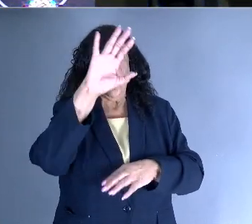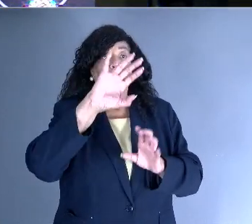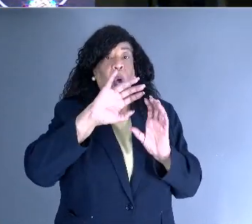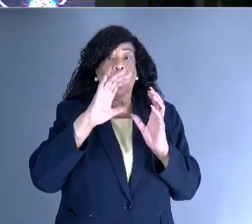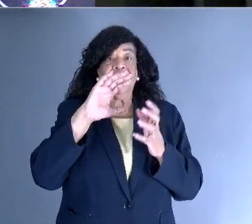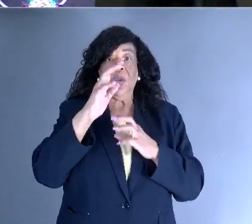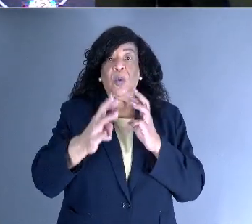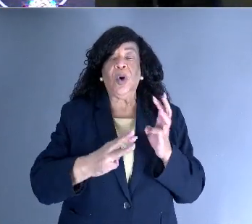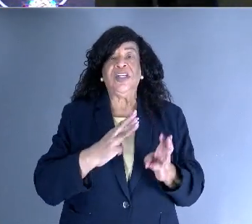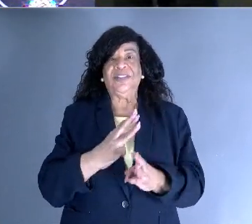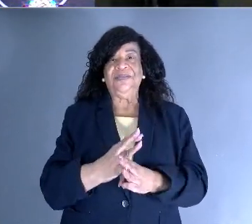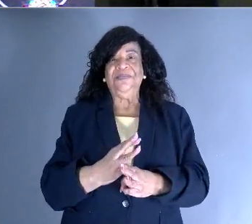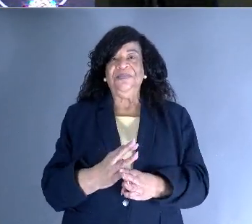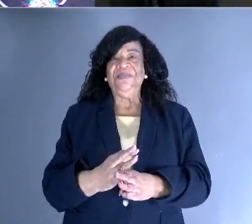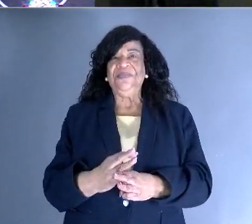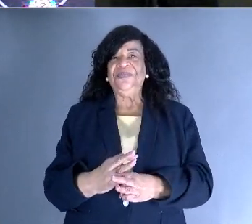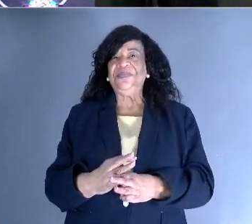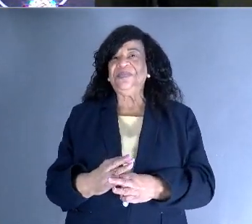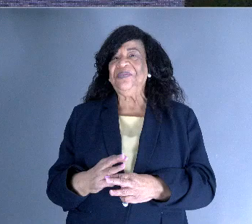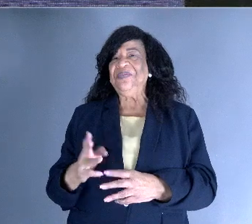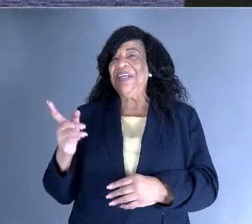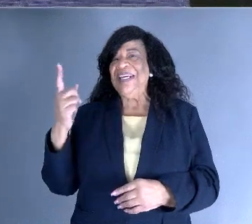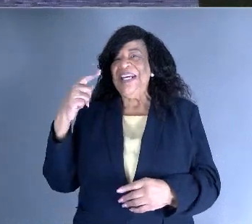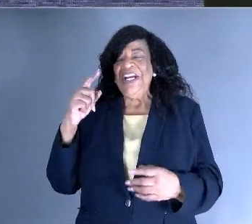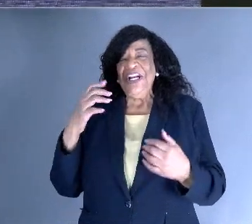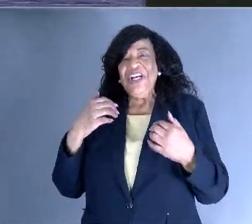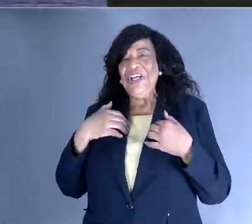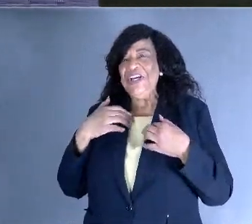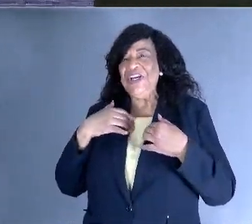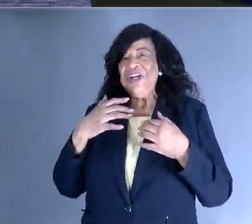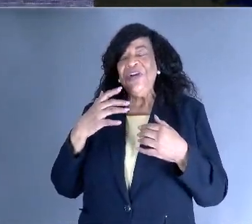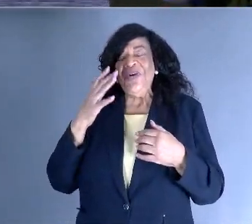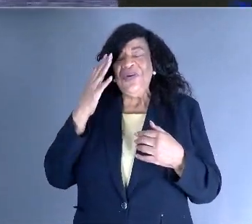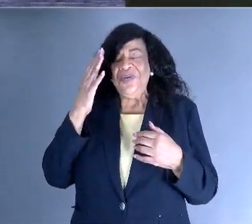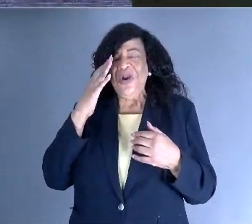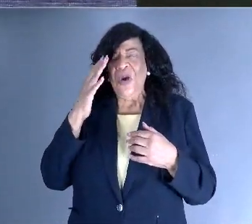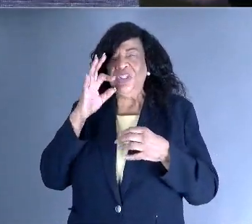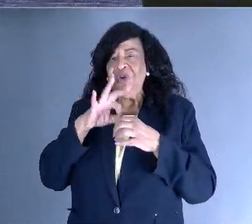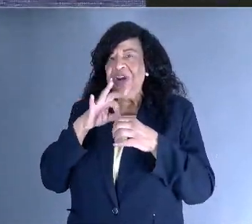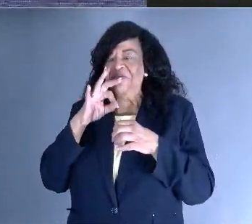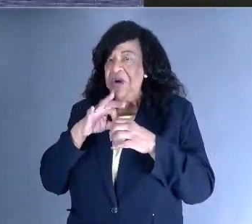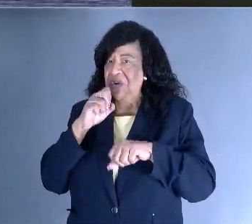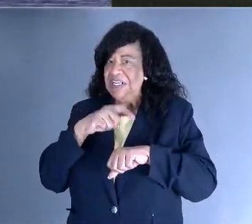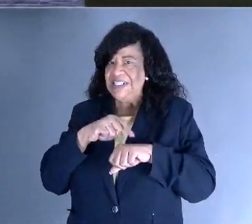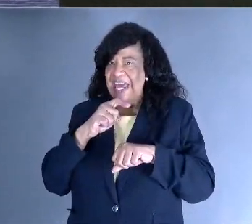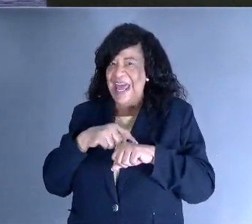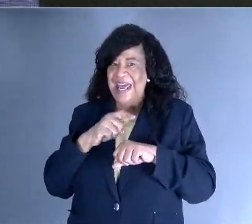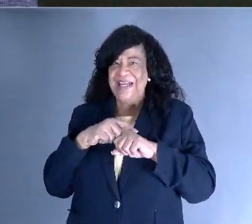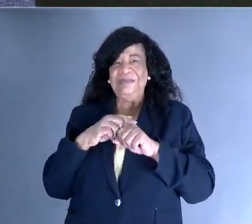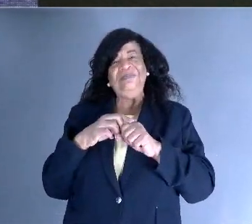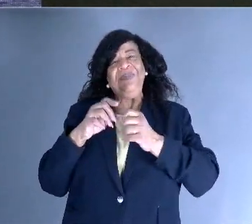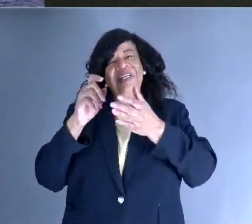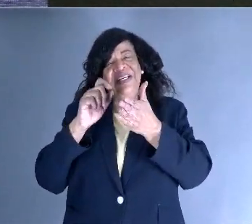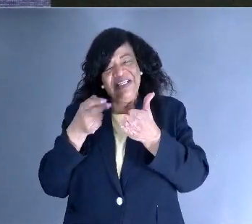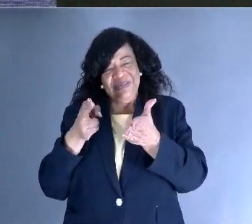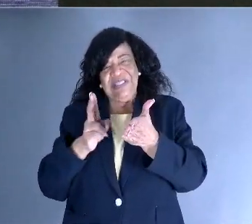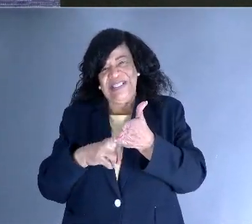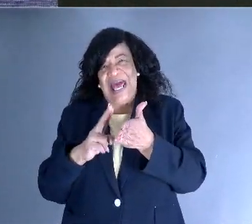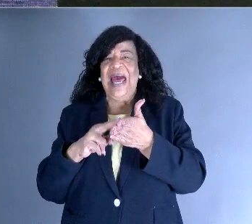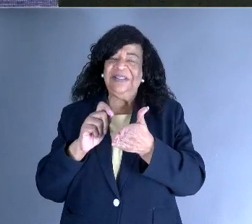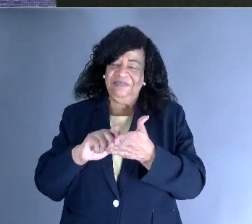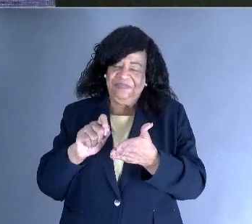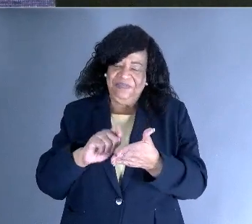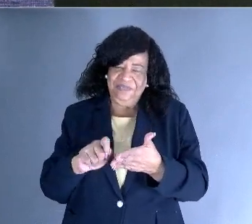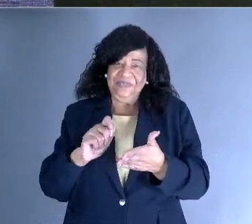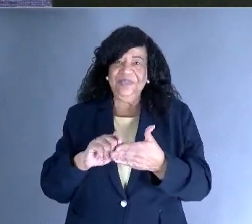season you you get the campaign or the candidate that you are supporting and you put their sign out of your house and people